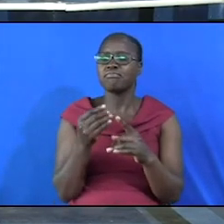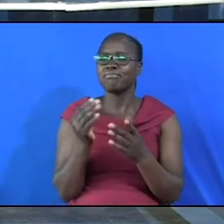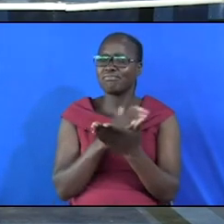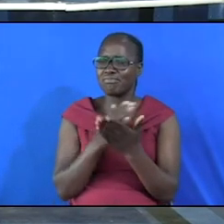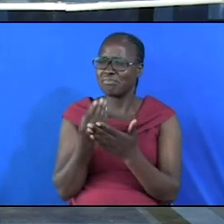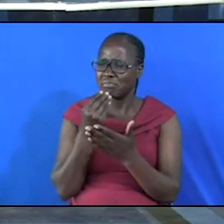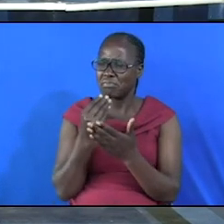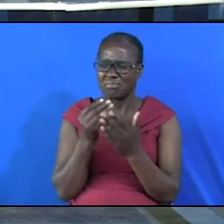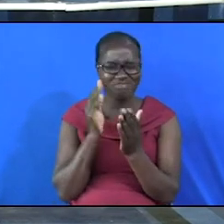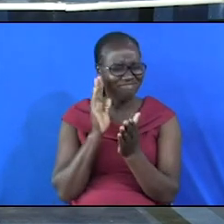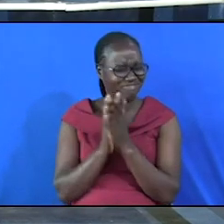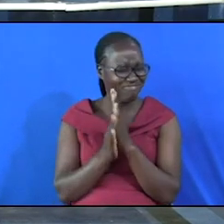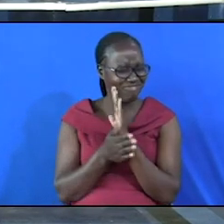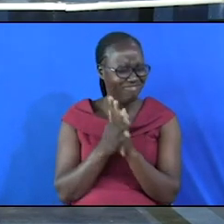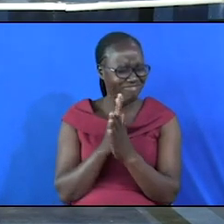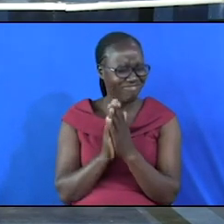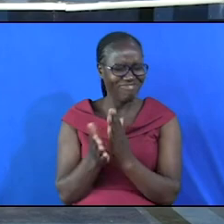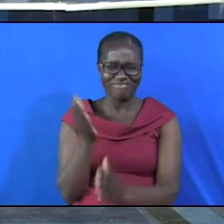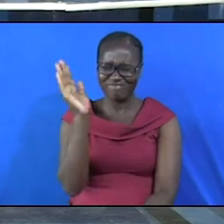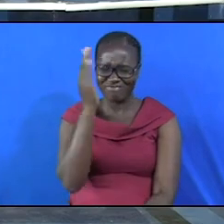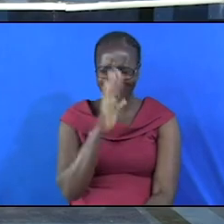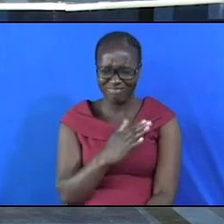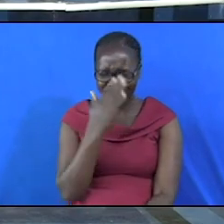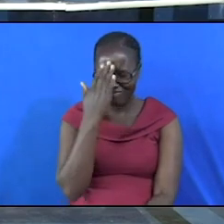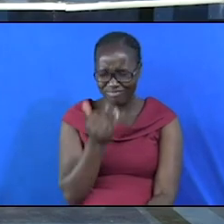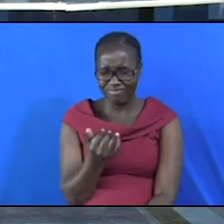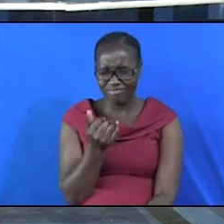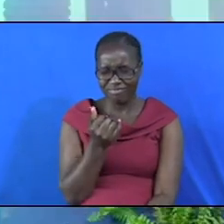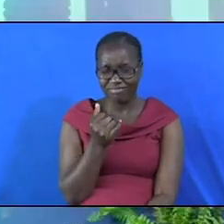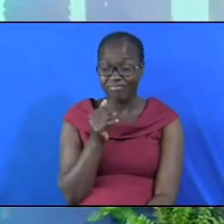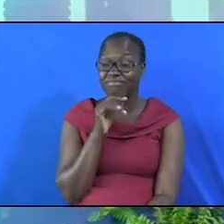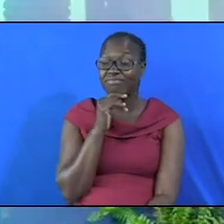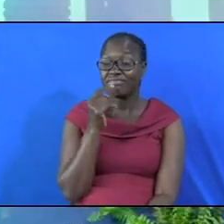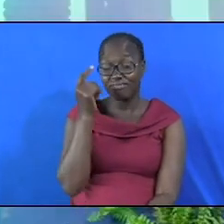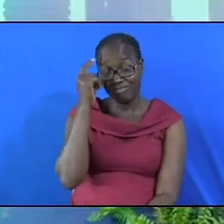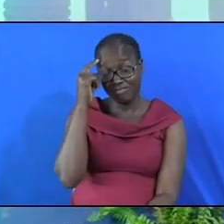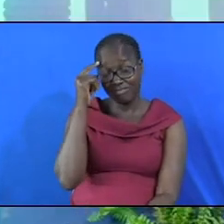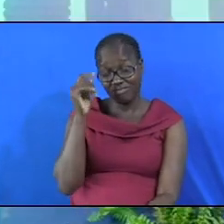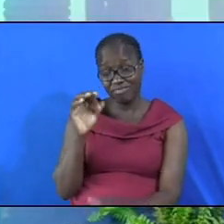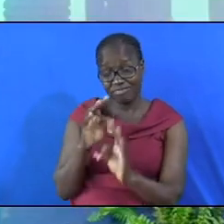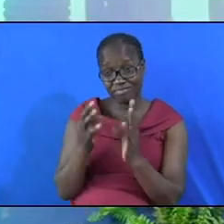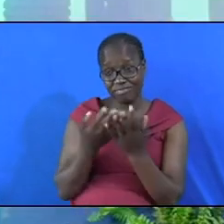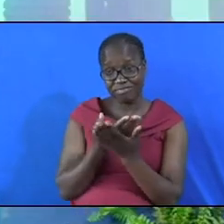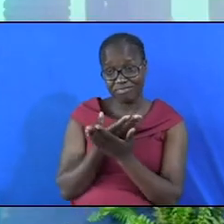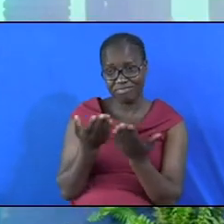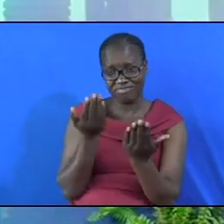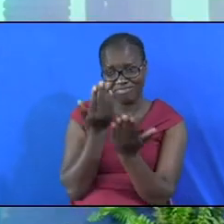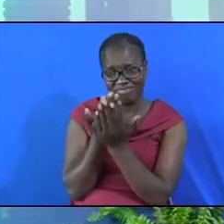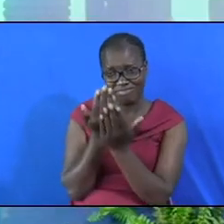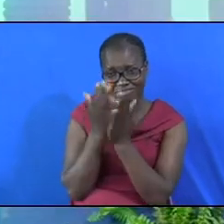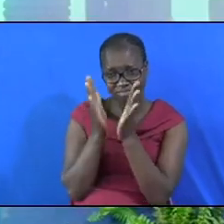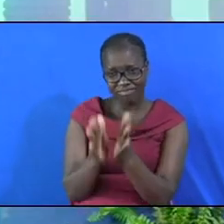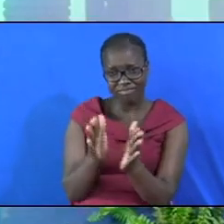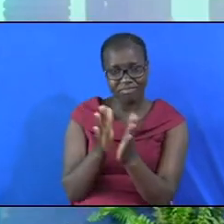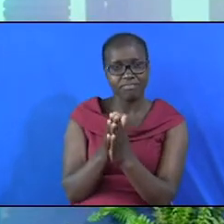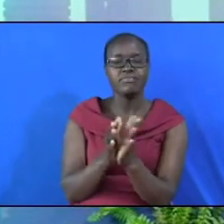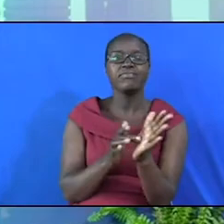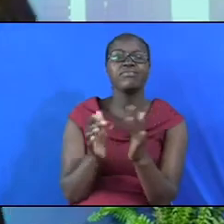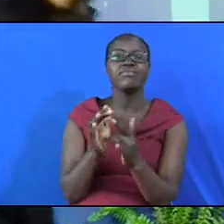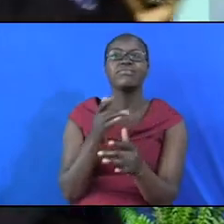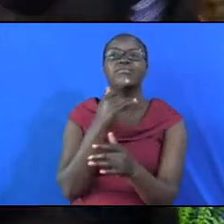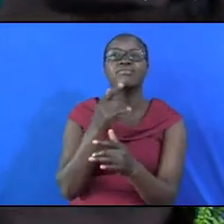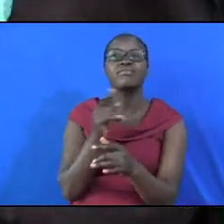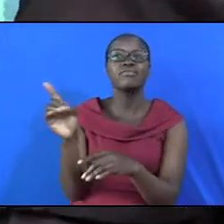food. Why? Because he thought that those public applause are better. The Bible says, a day will